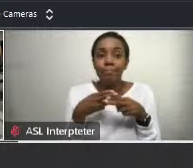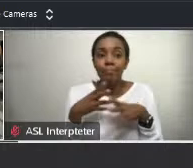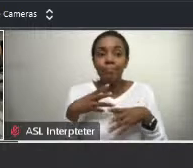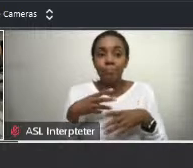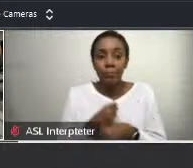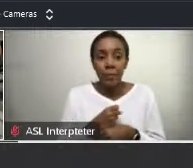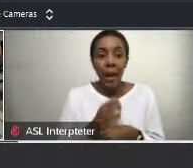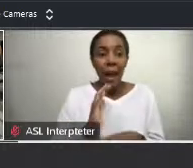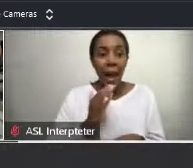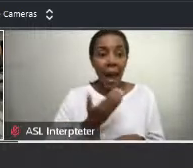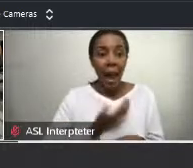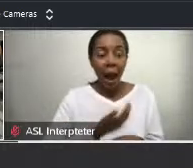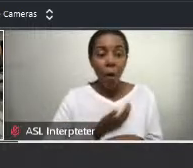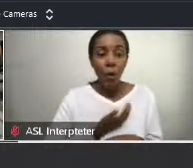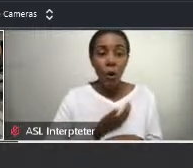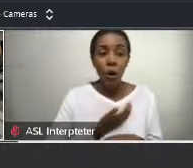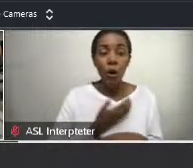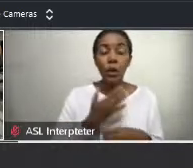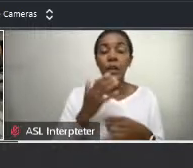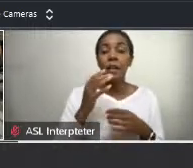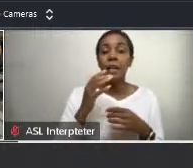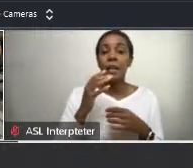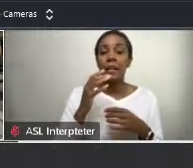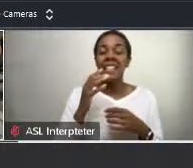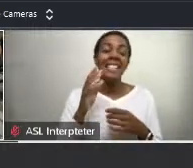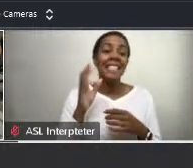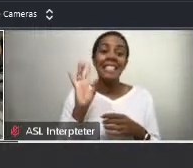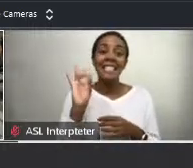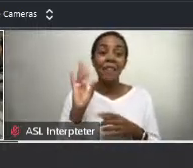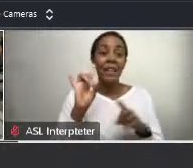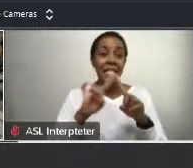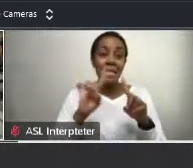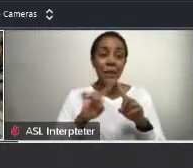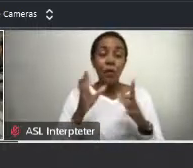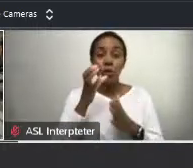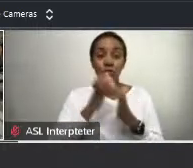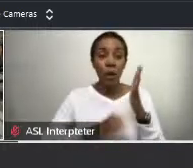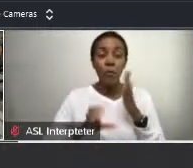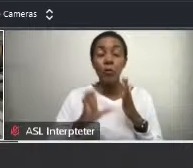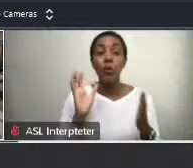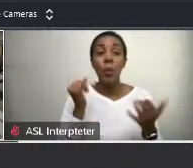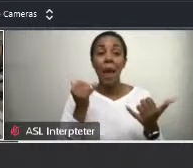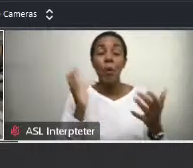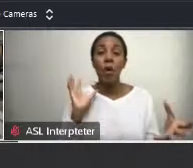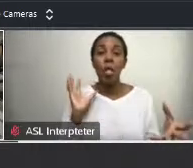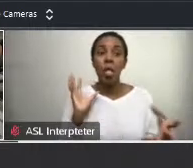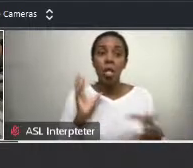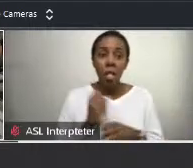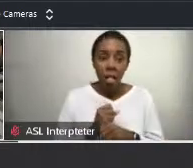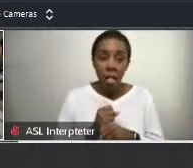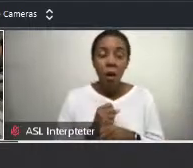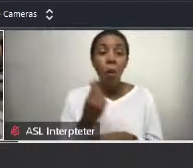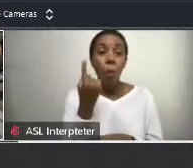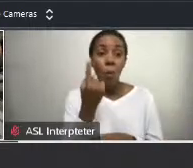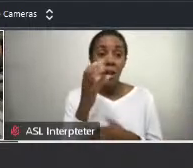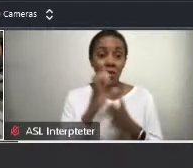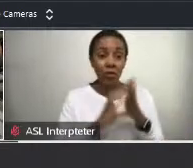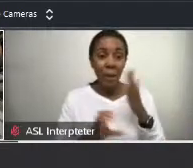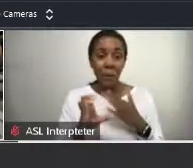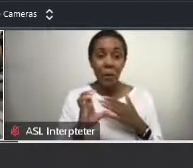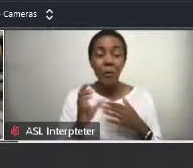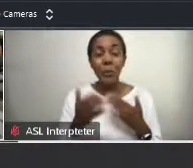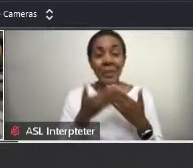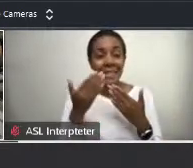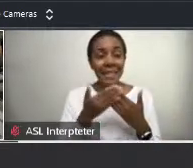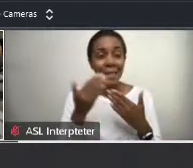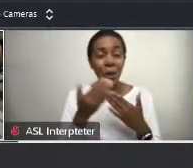our sewer use ordinance was in 7 different chapters. So we're consolidating it into one chapter as one of the main focus of this, so it's easier